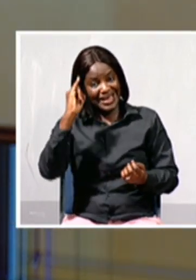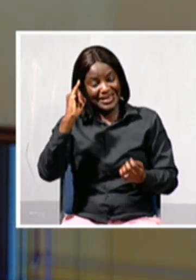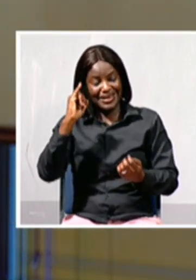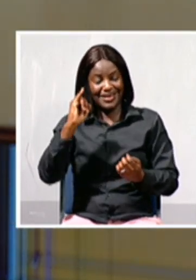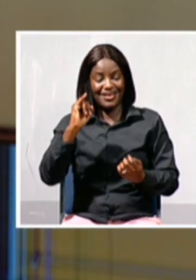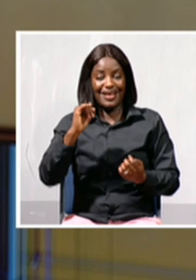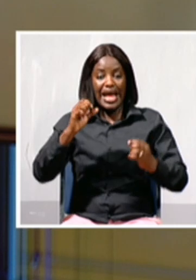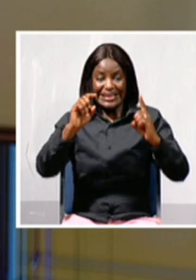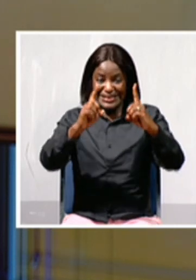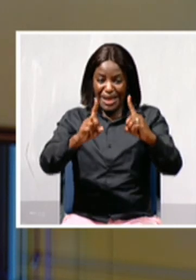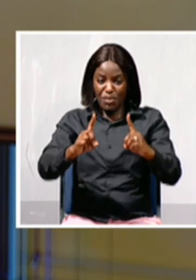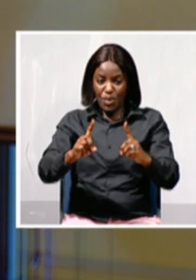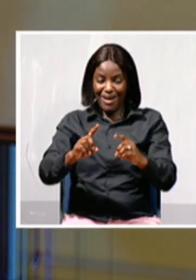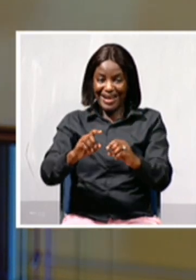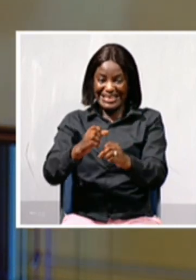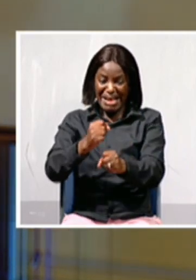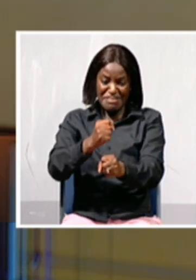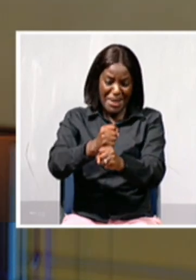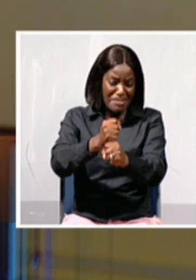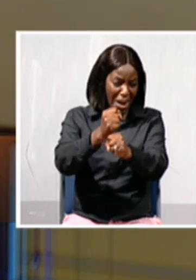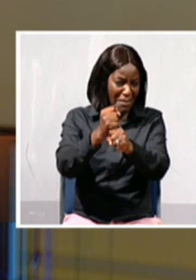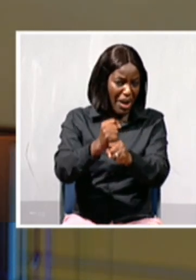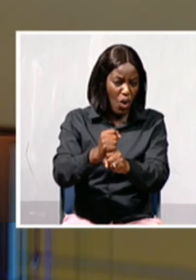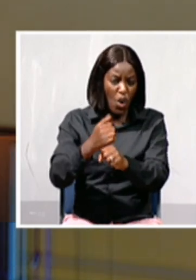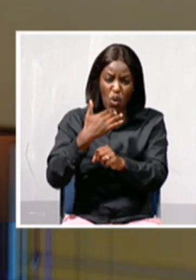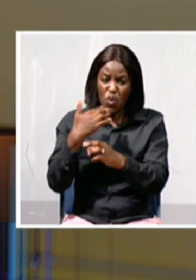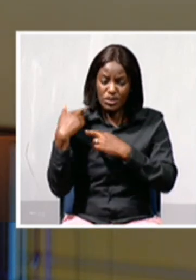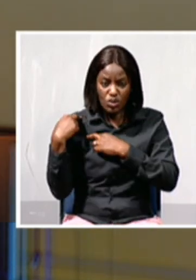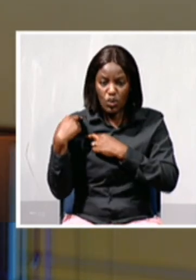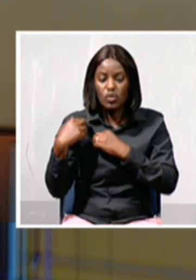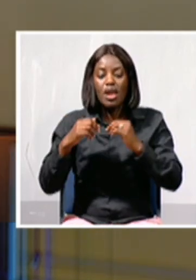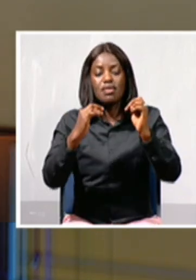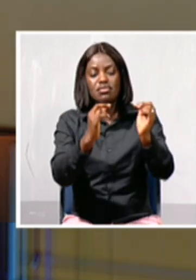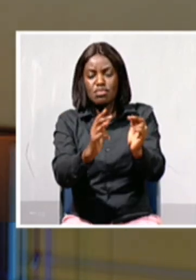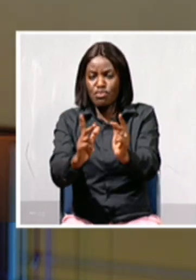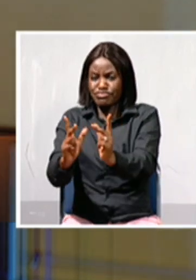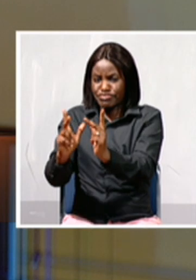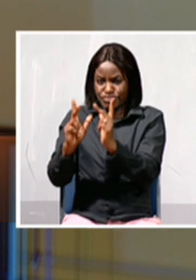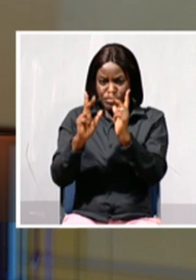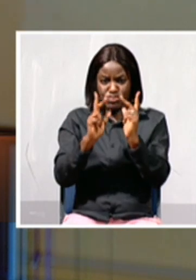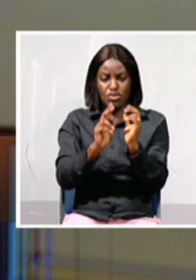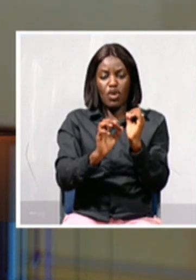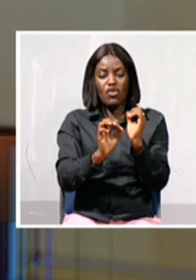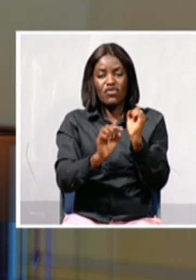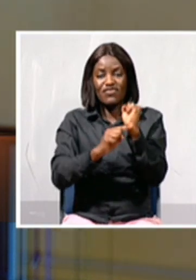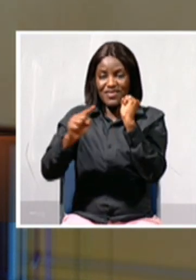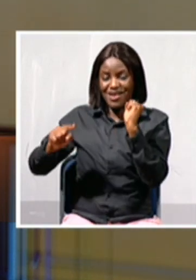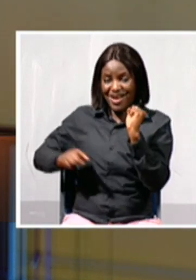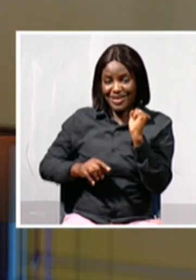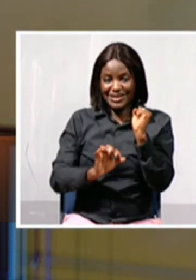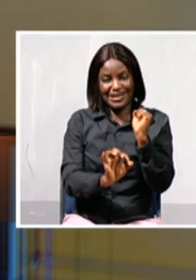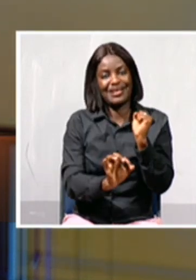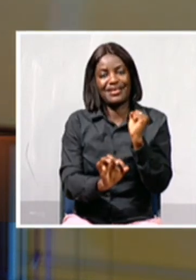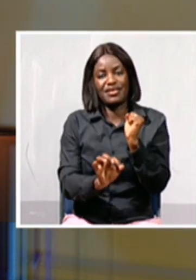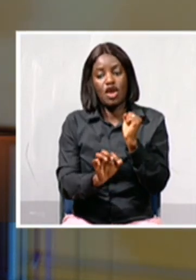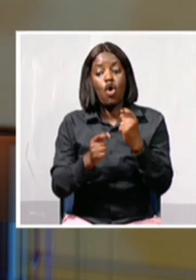have rights and obligations. And we don't just vote as a mechanical process. We vote